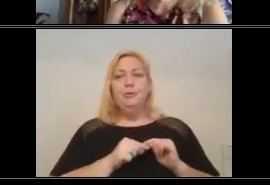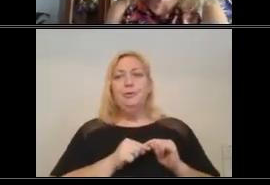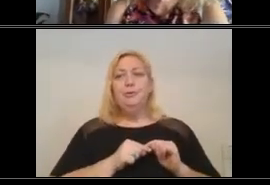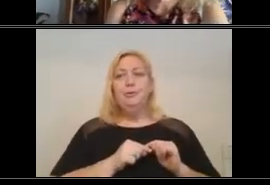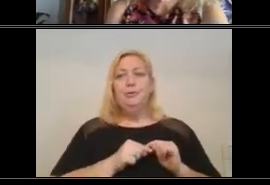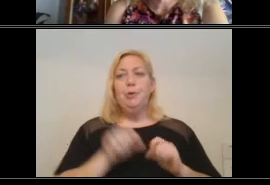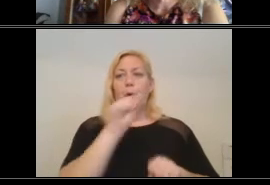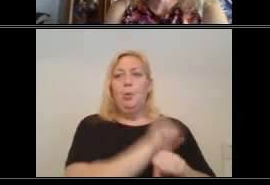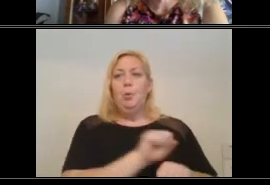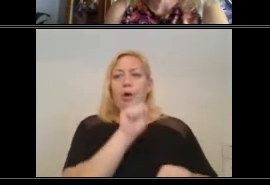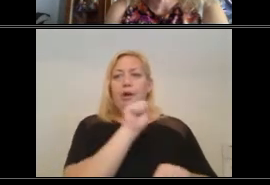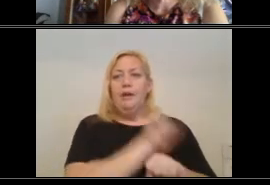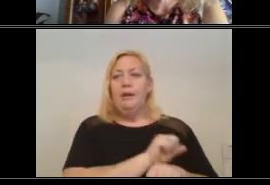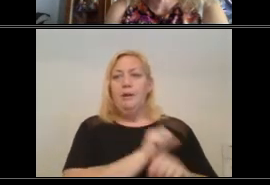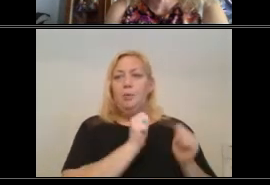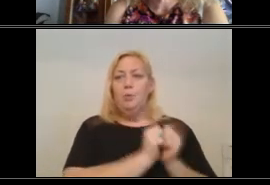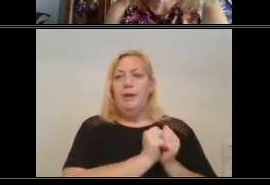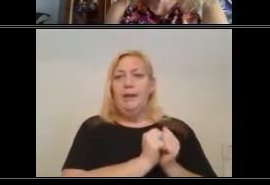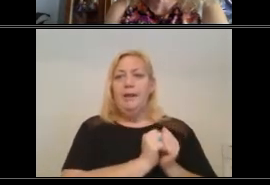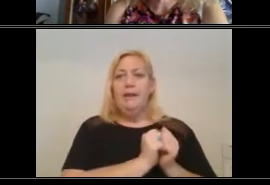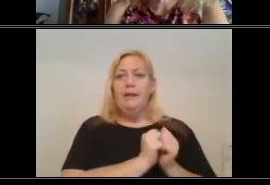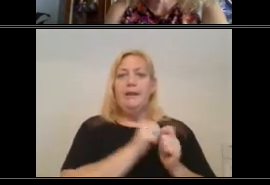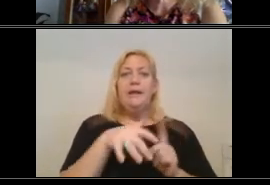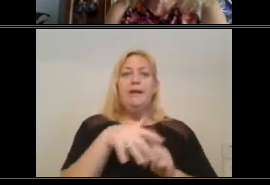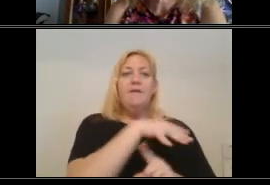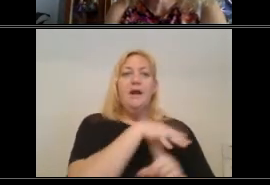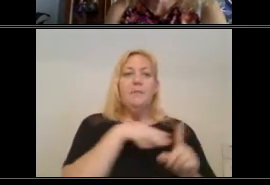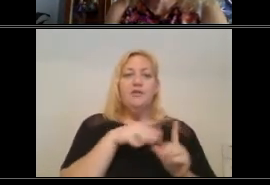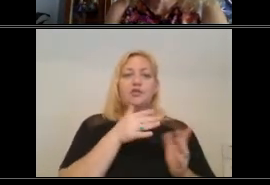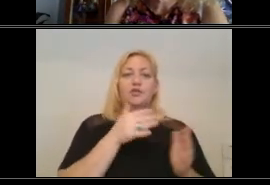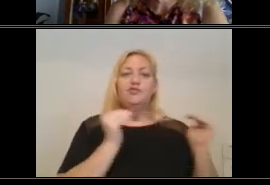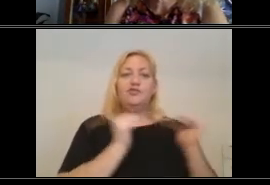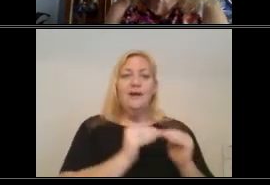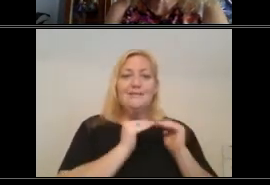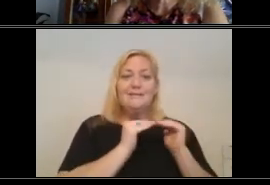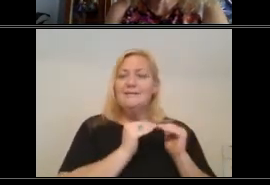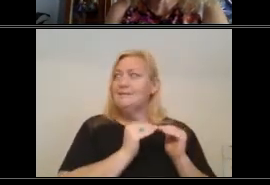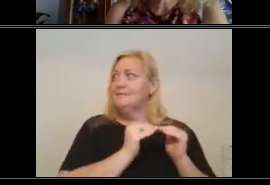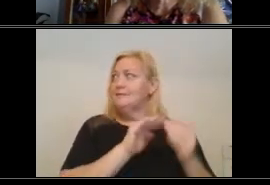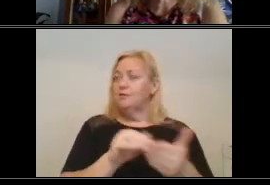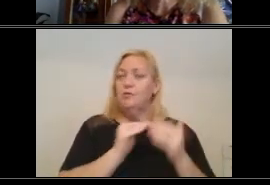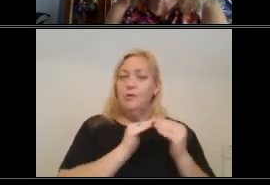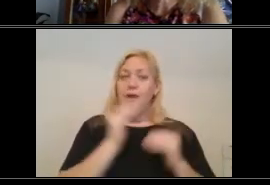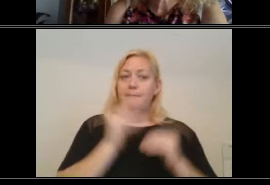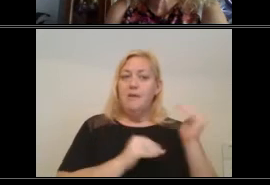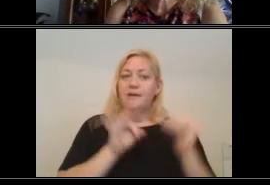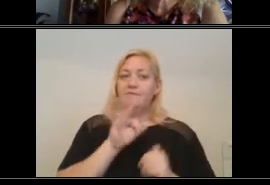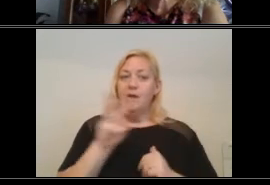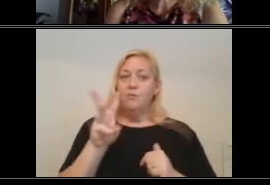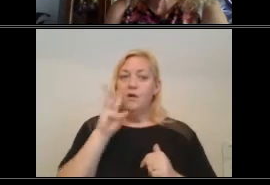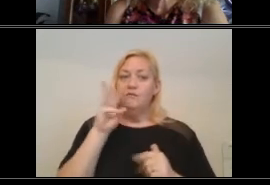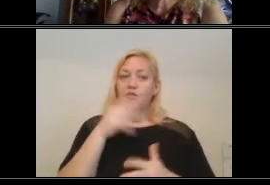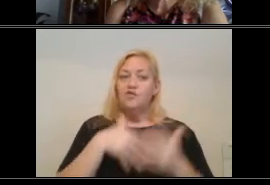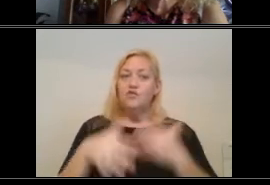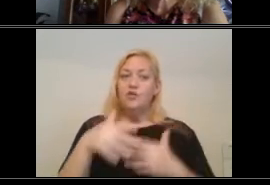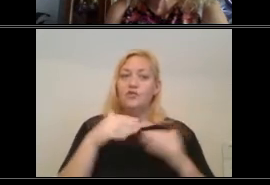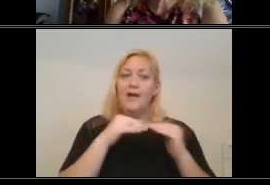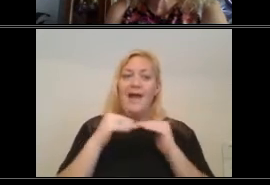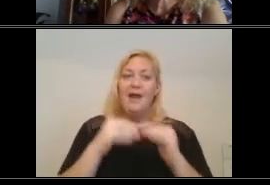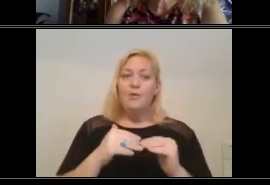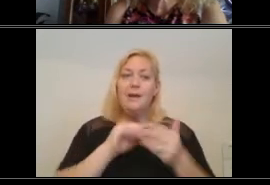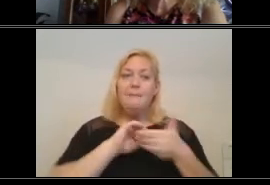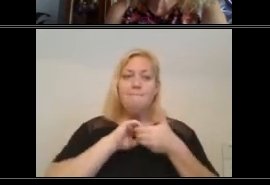working with environmental justice communities and building a framework for a social equity partnership